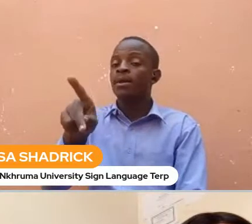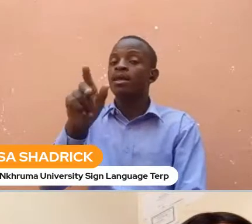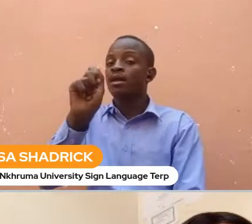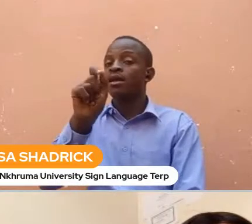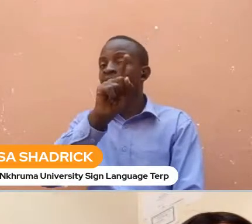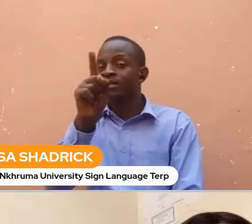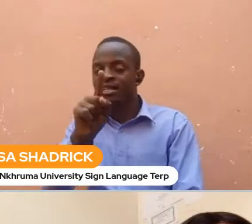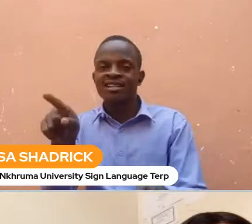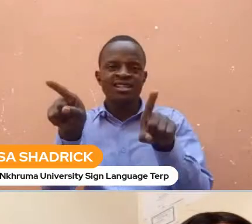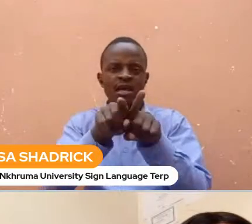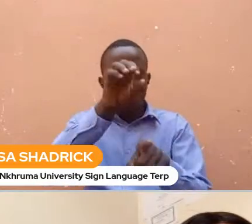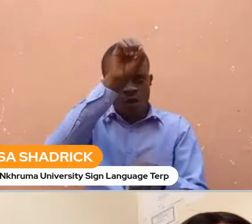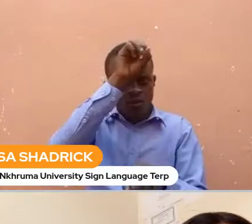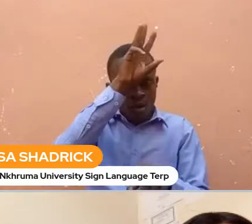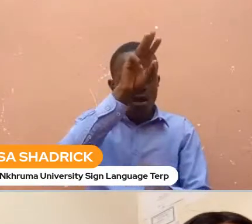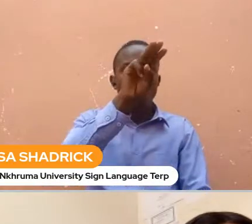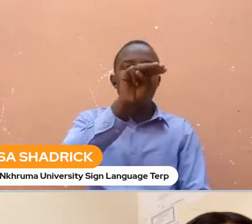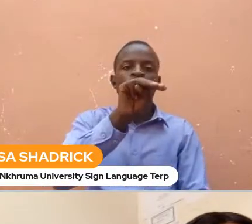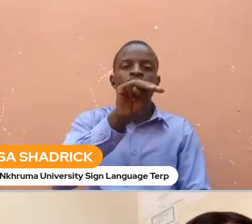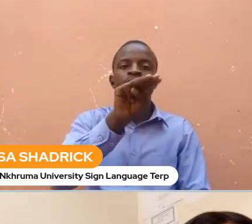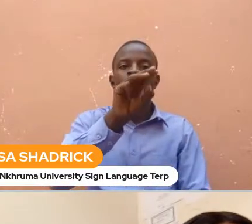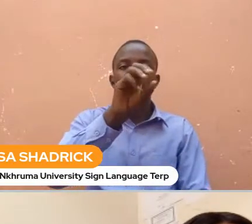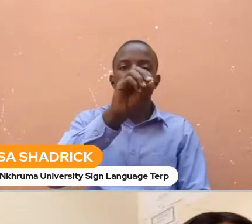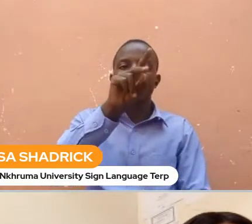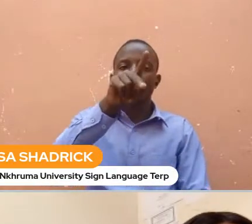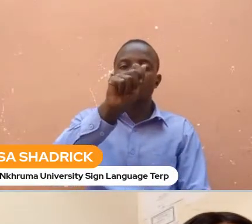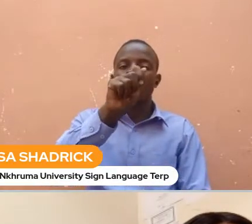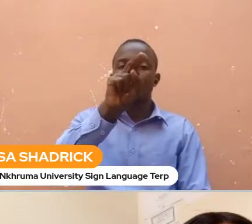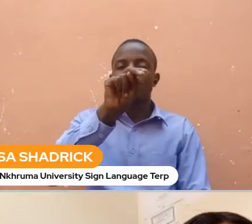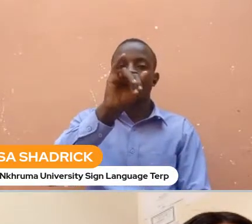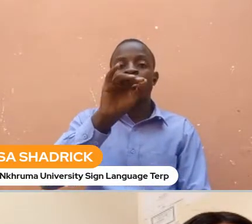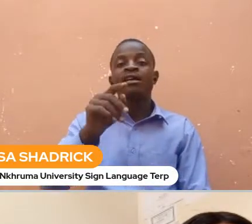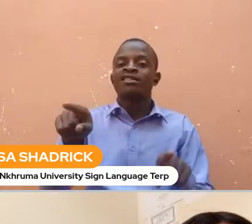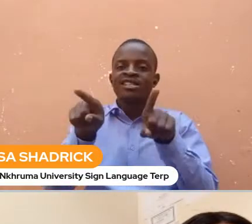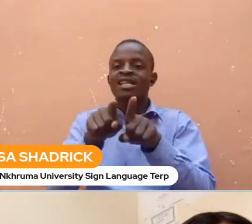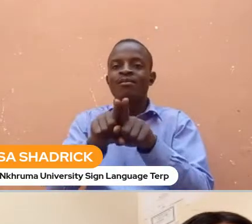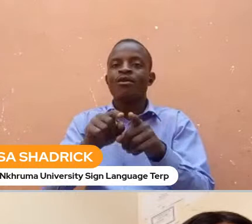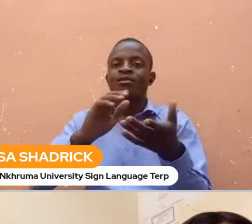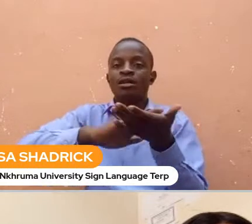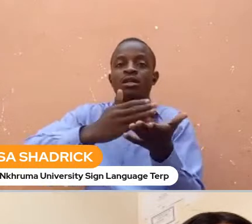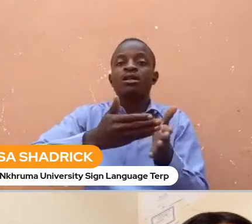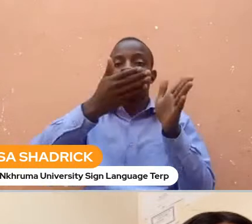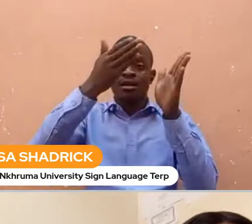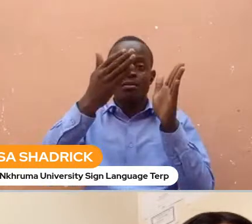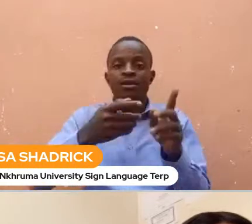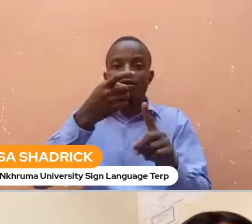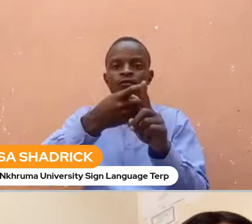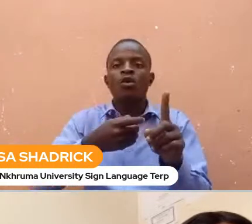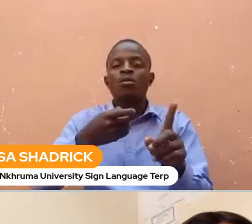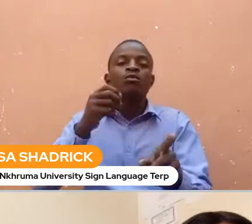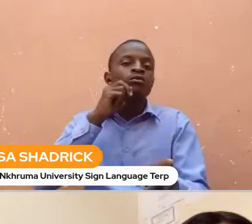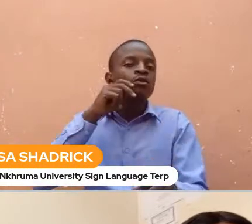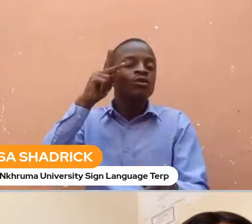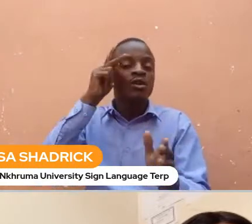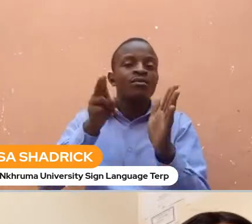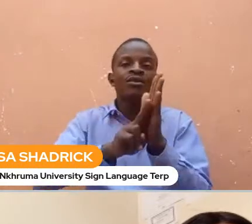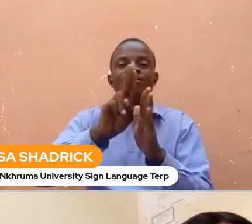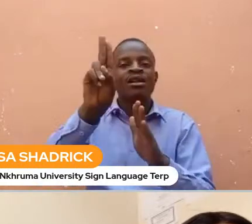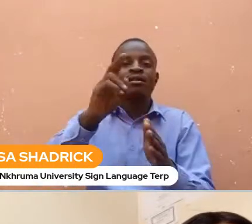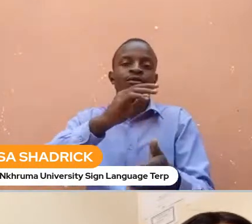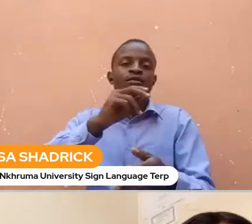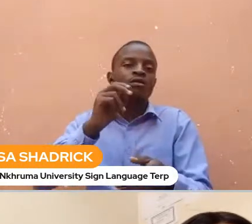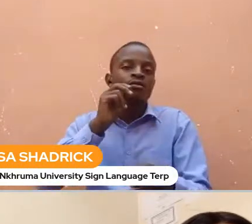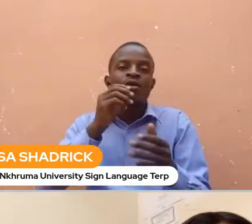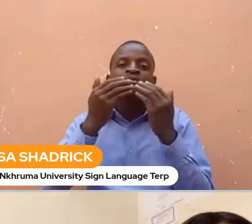there in the Copperbelt province. Not forgetting my sign language interpreter, Chancellor Shadrick, all the way from Kamen Kuruma University. Thank you so much to you, our